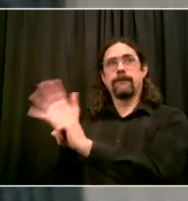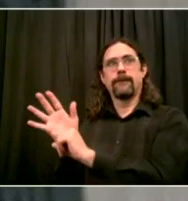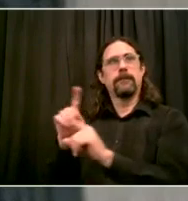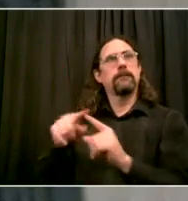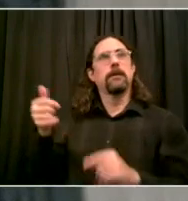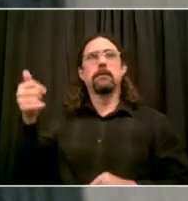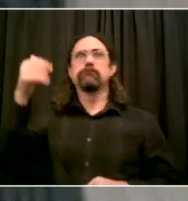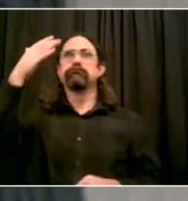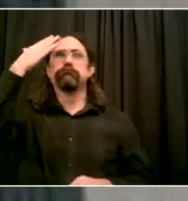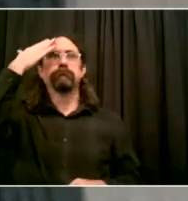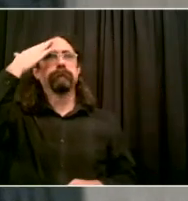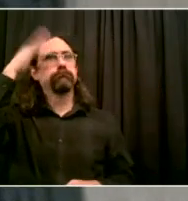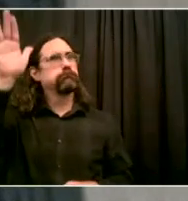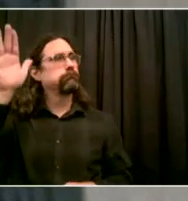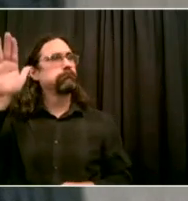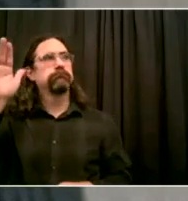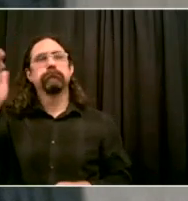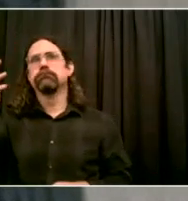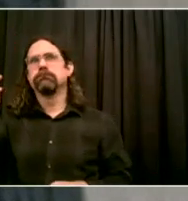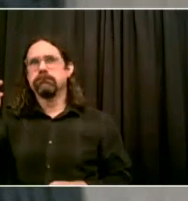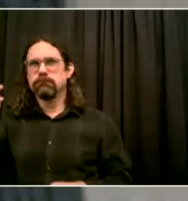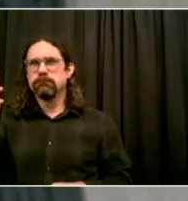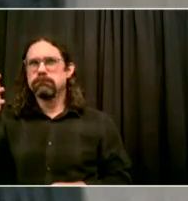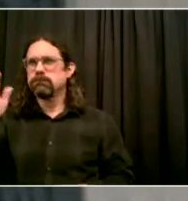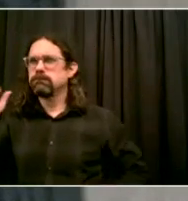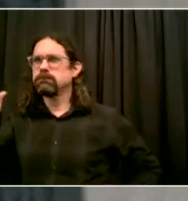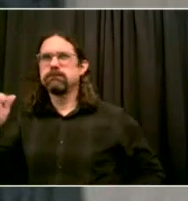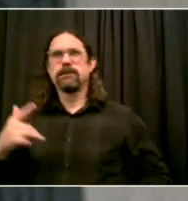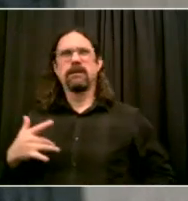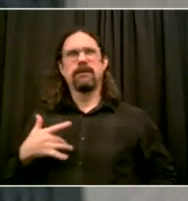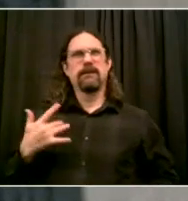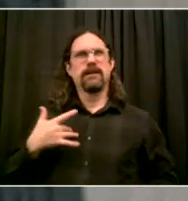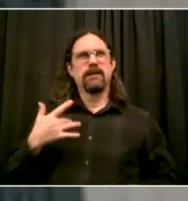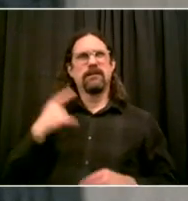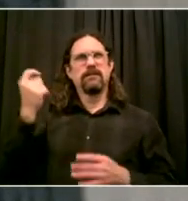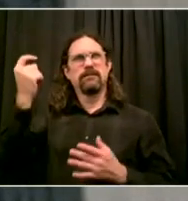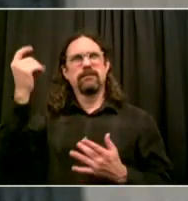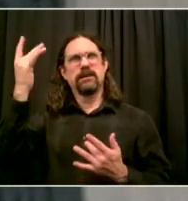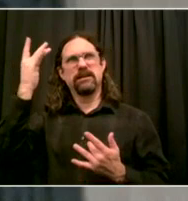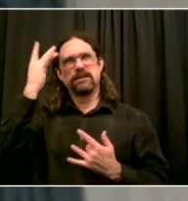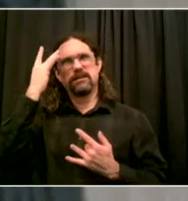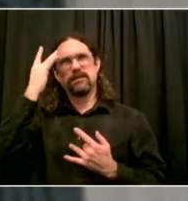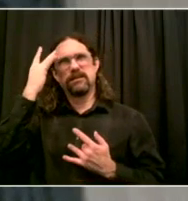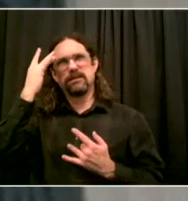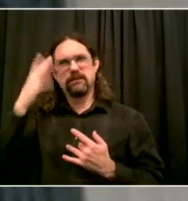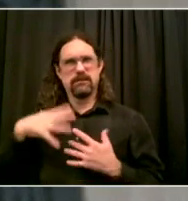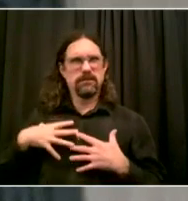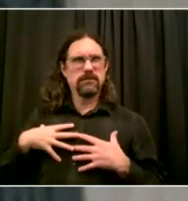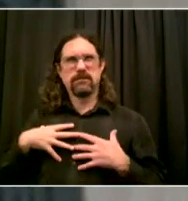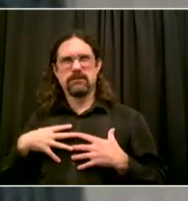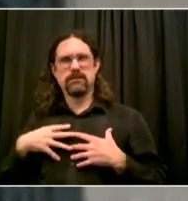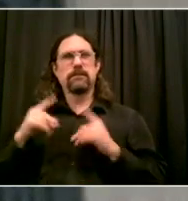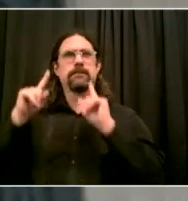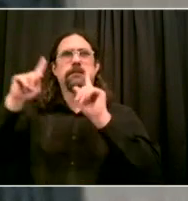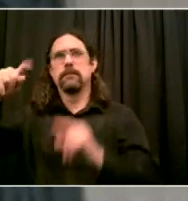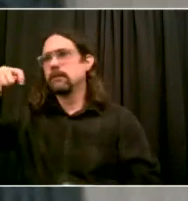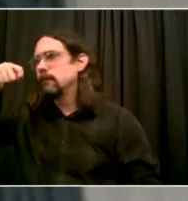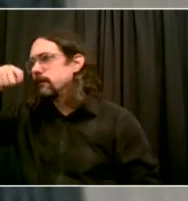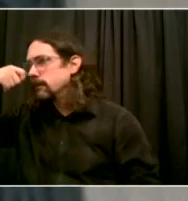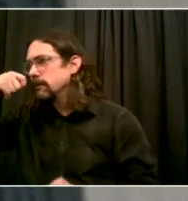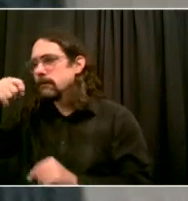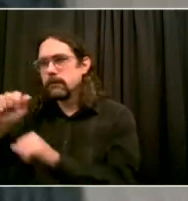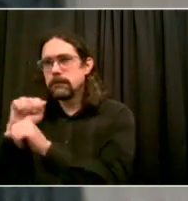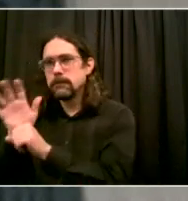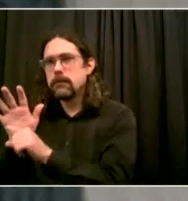got tested, and then at that point understood that they were infected with the virus. That original gathering, those people who